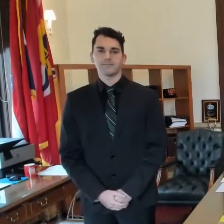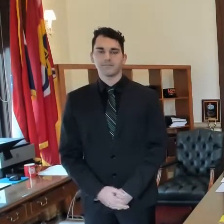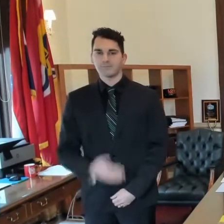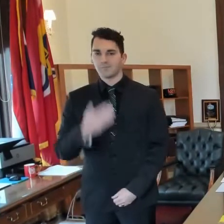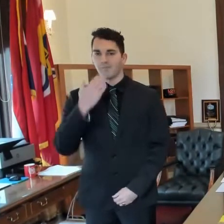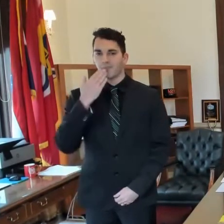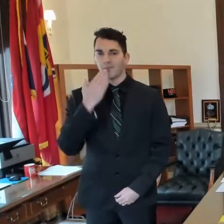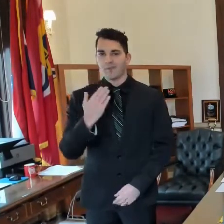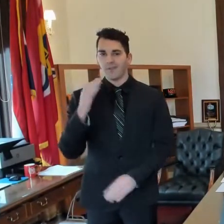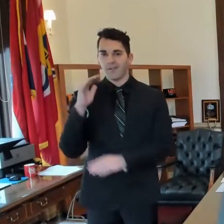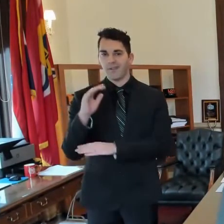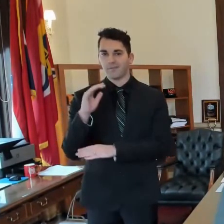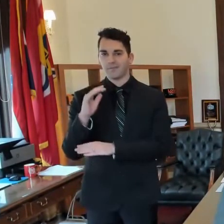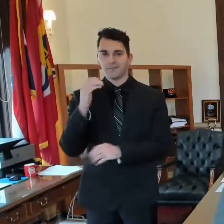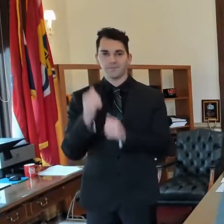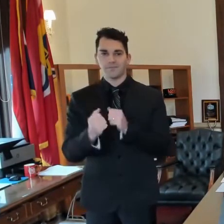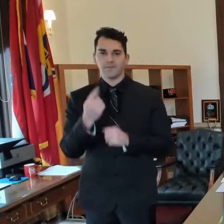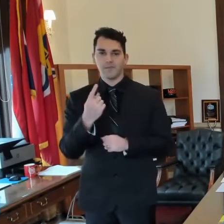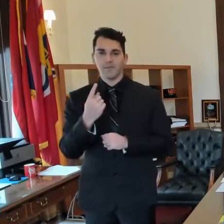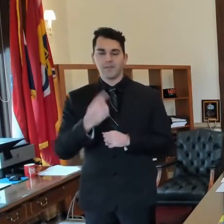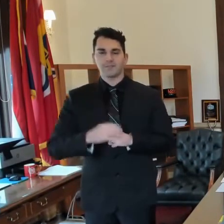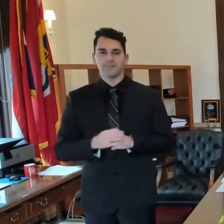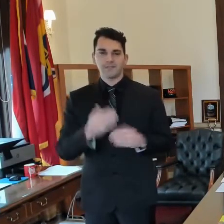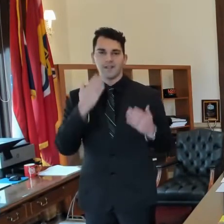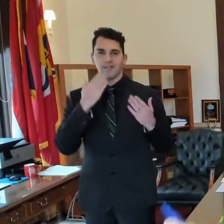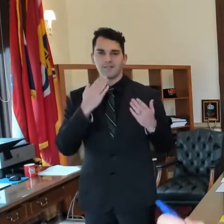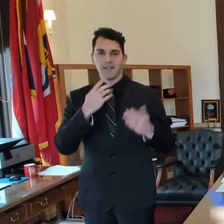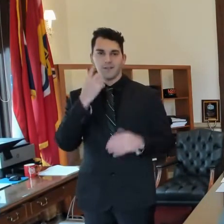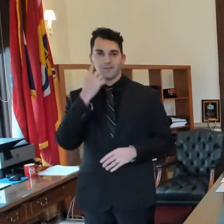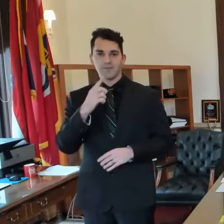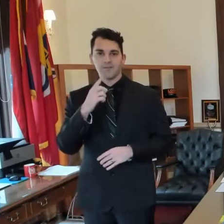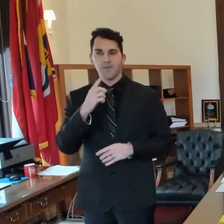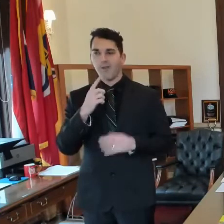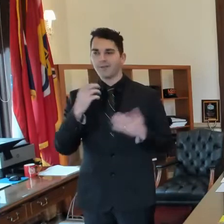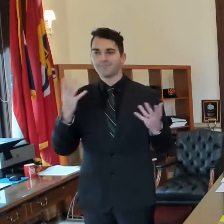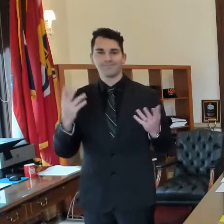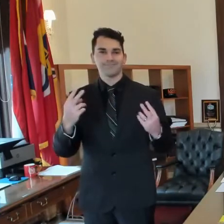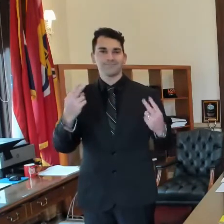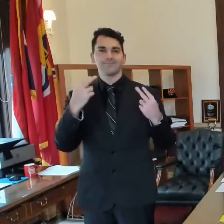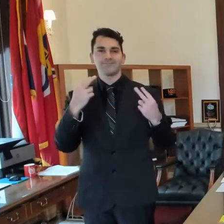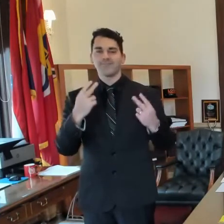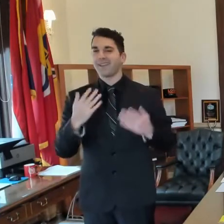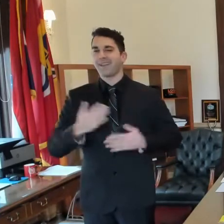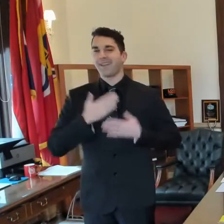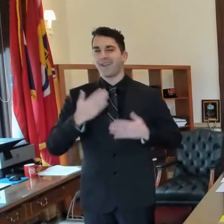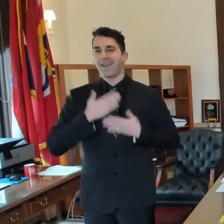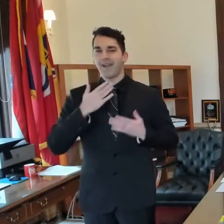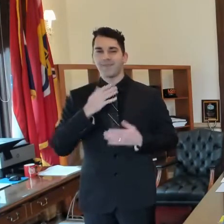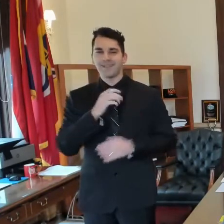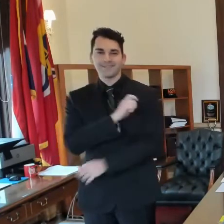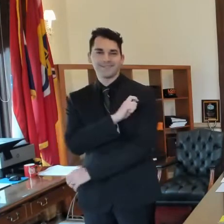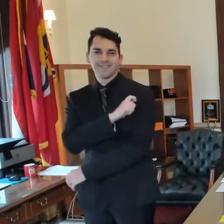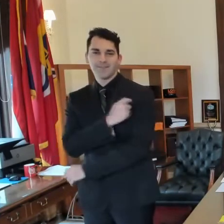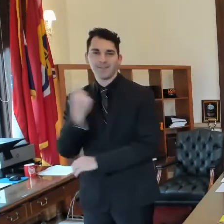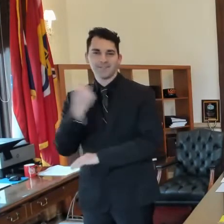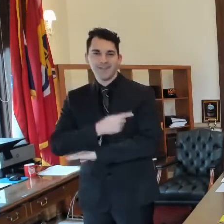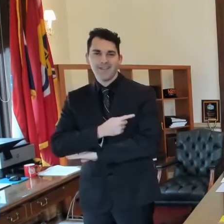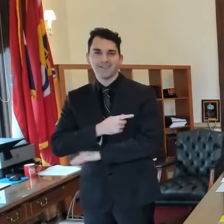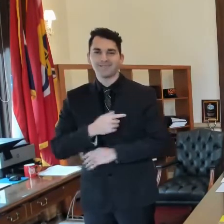Good afternoon, everybody. Thank you for being here. Happy St. Patrick's Day to everybody.